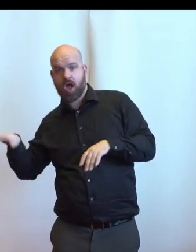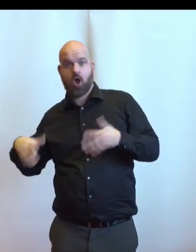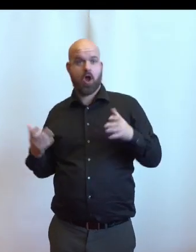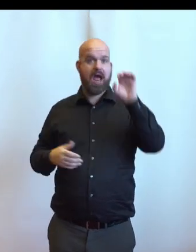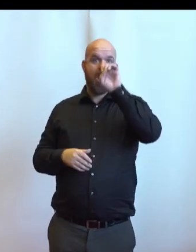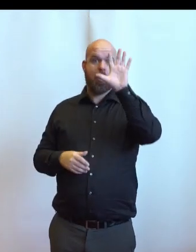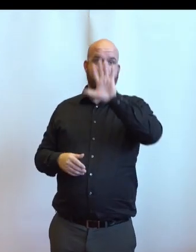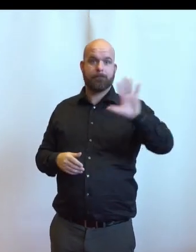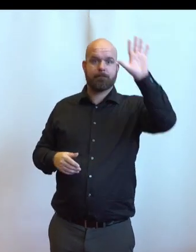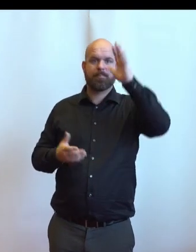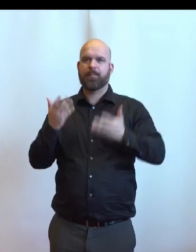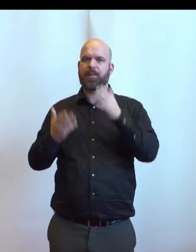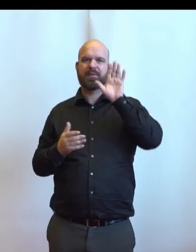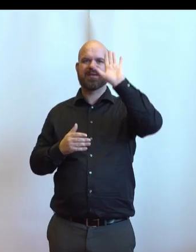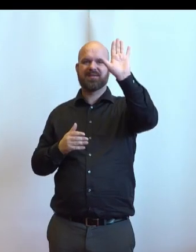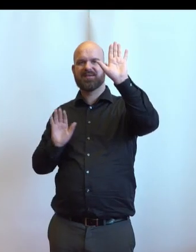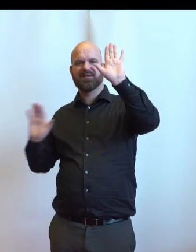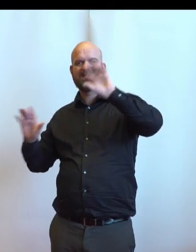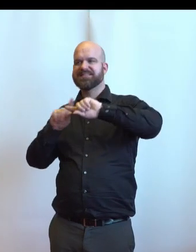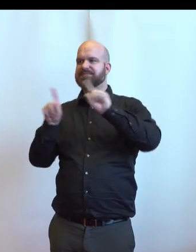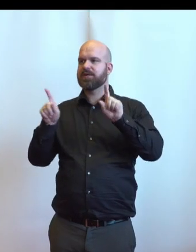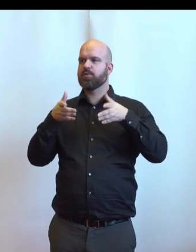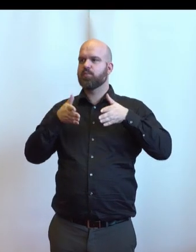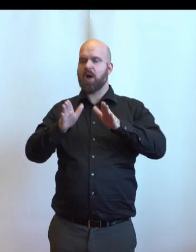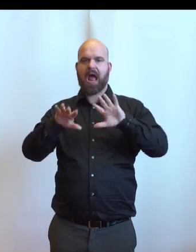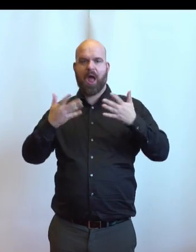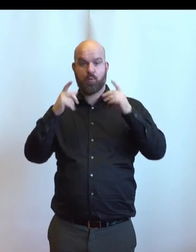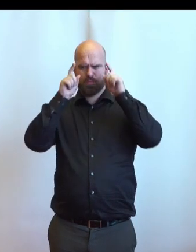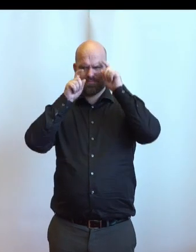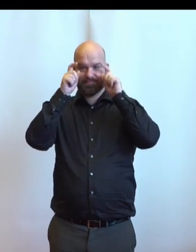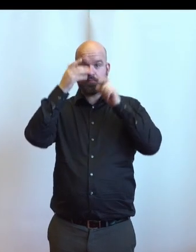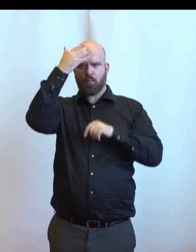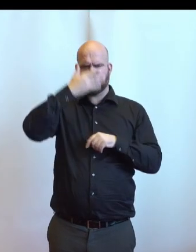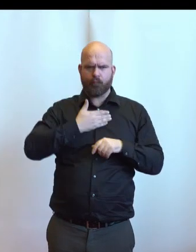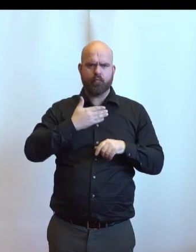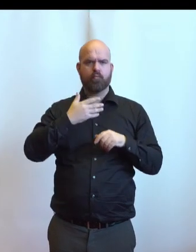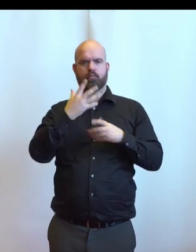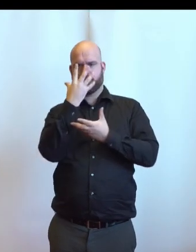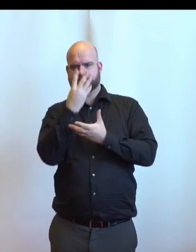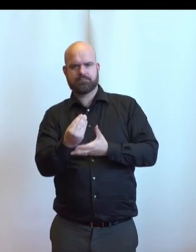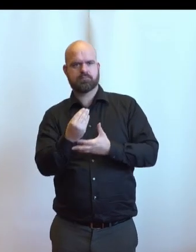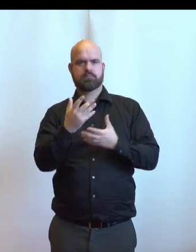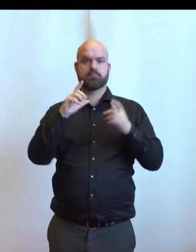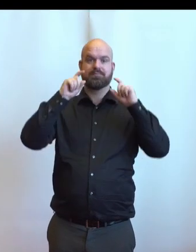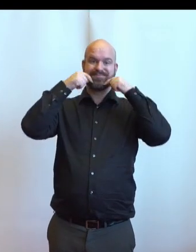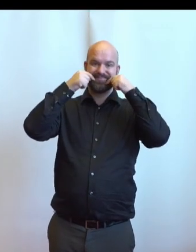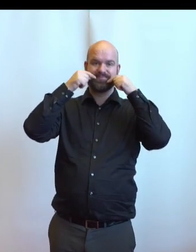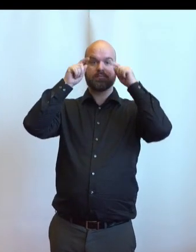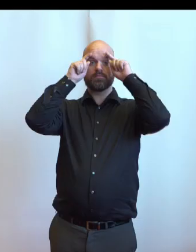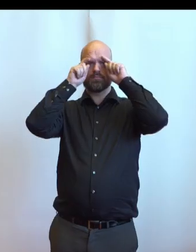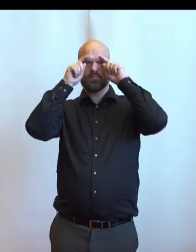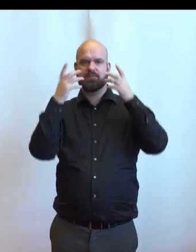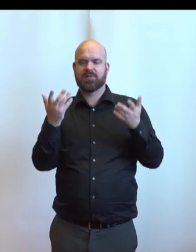do. But I think that's the intent of artificial intelligence, to start somewhere and learn as